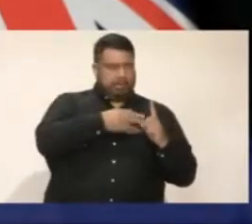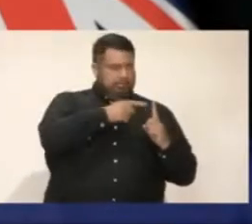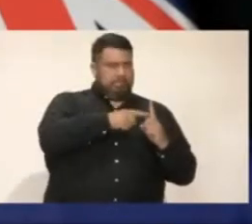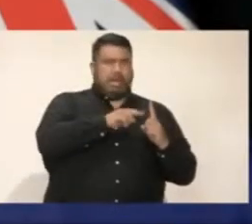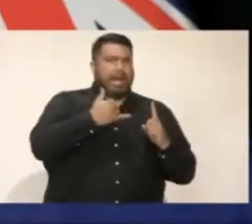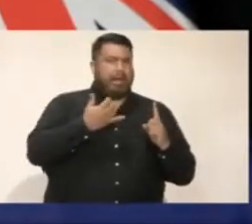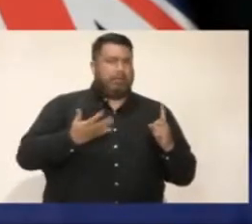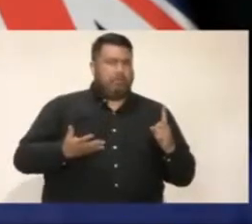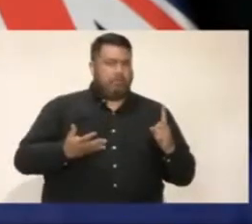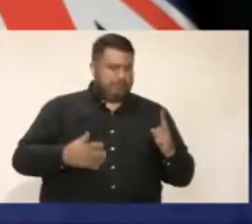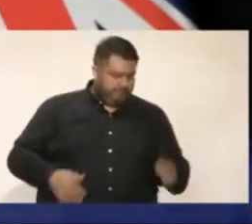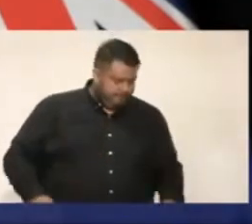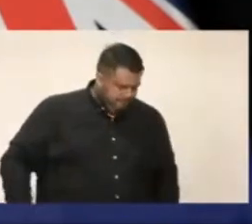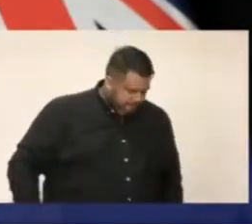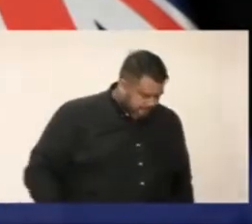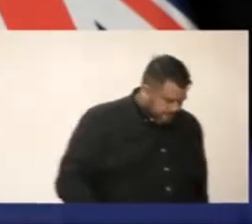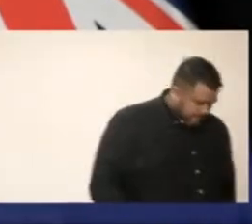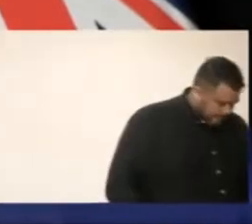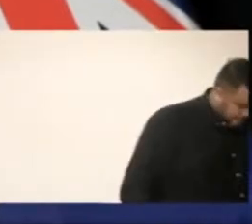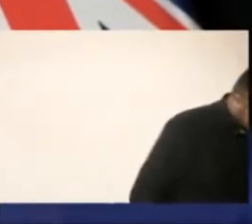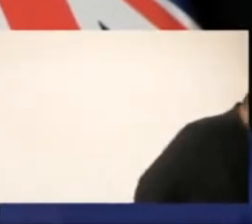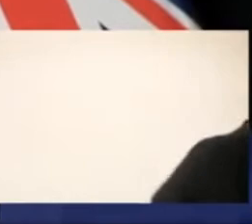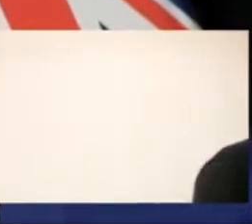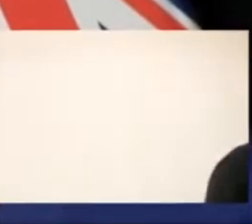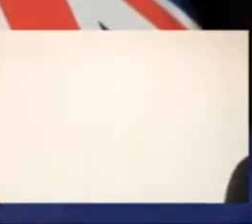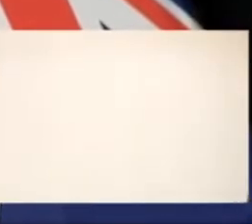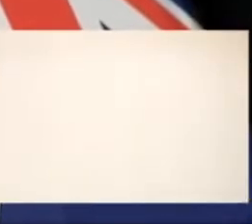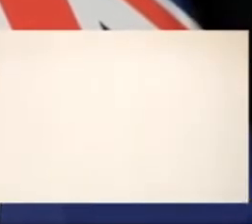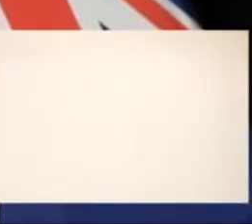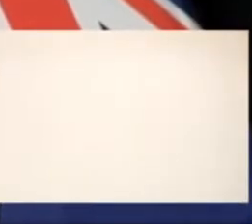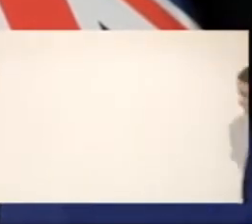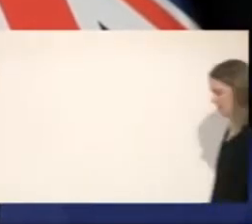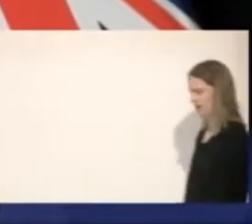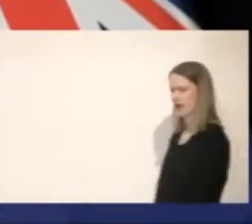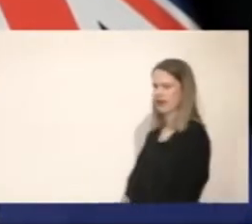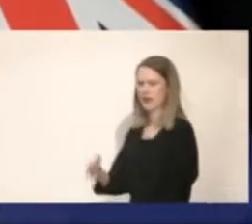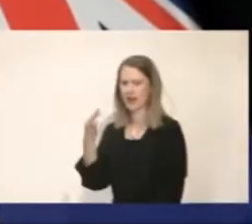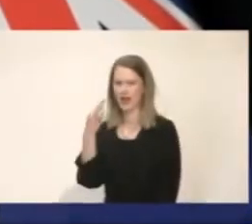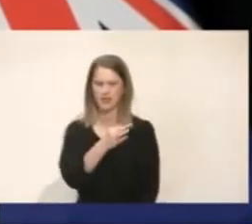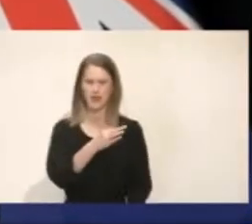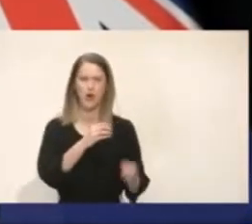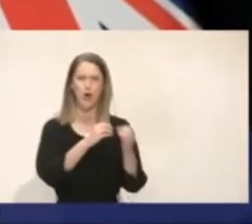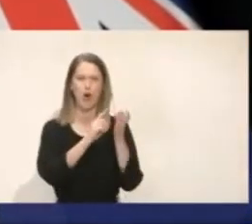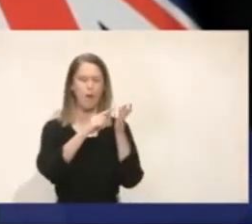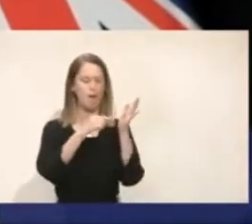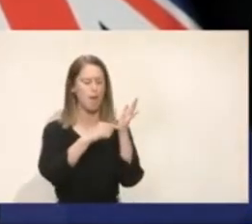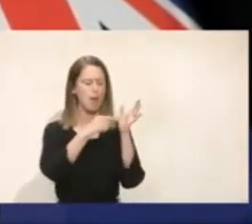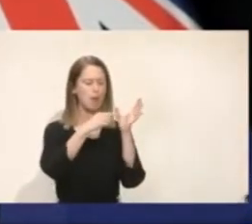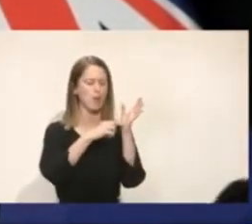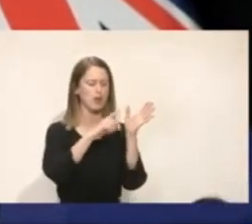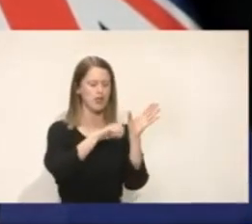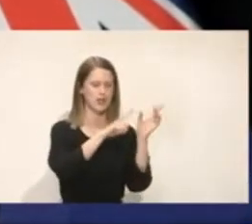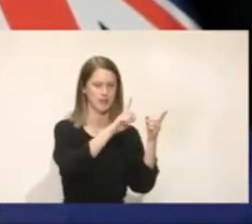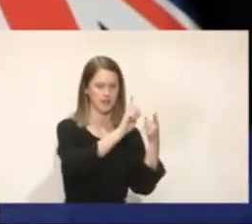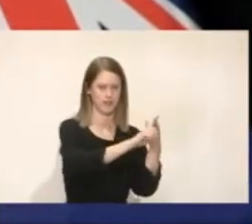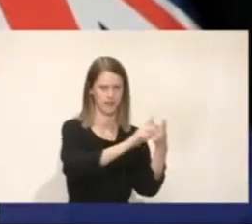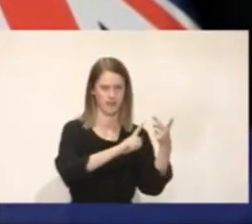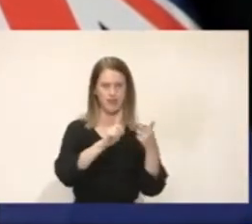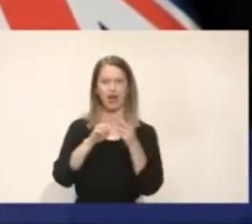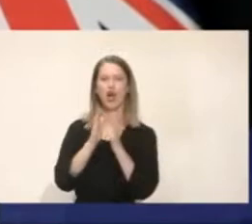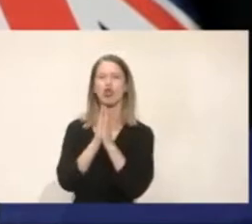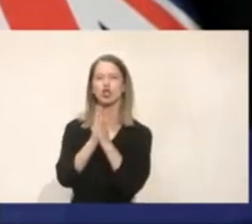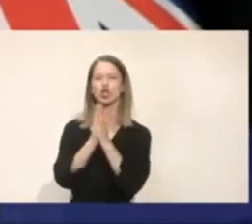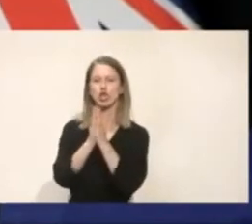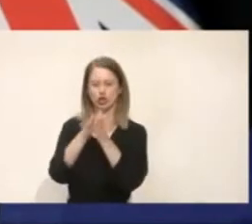become infected. Yeah. Okay. Botany case, the church mini cluster, and the North Shore case, which have been genomically linked but